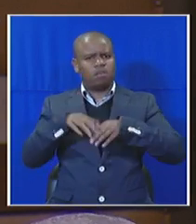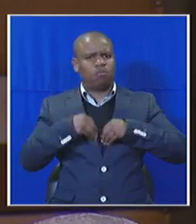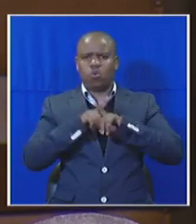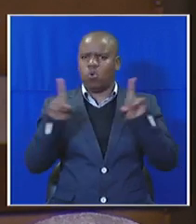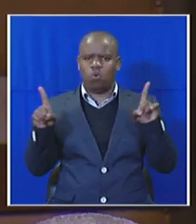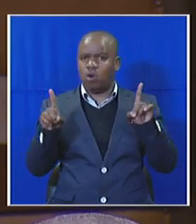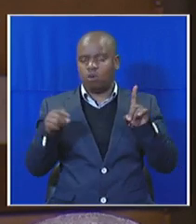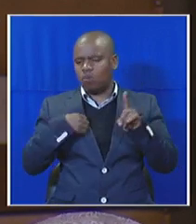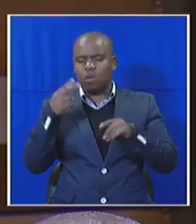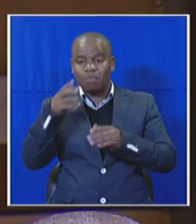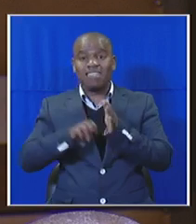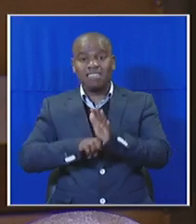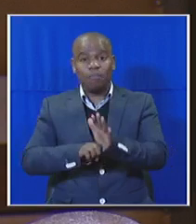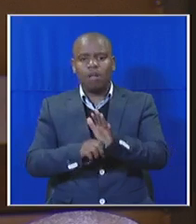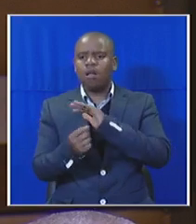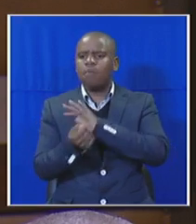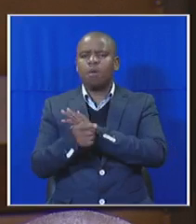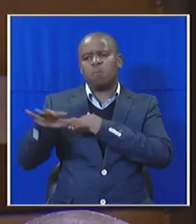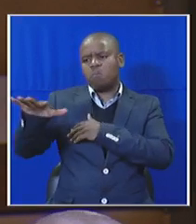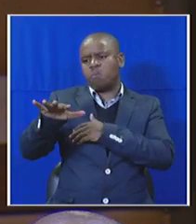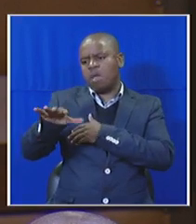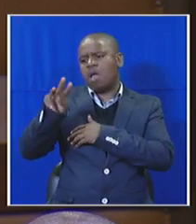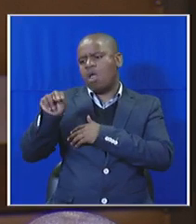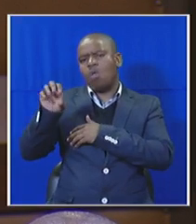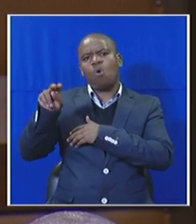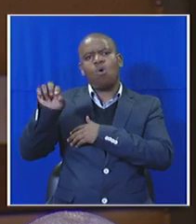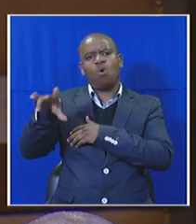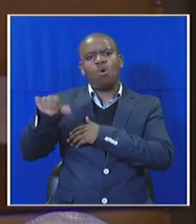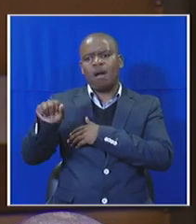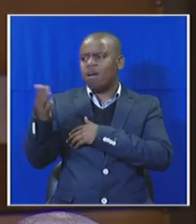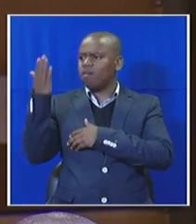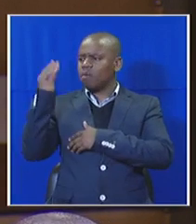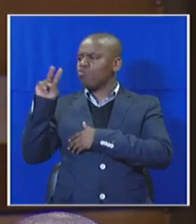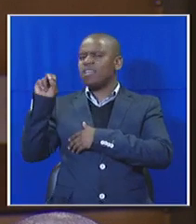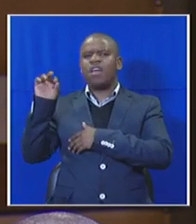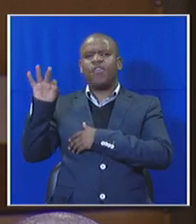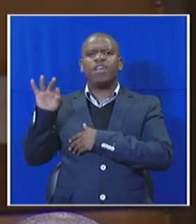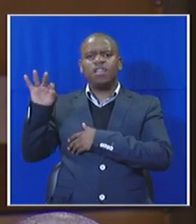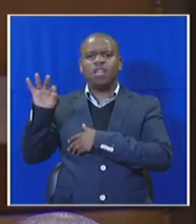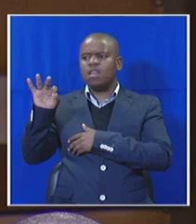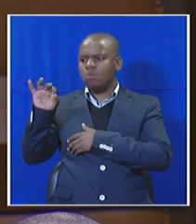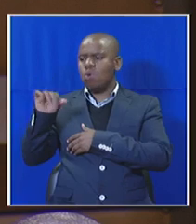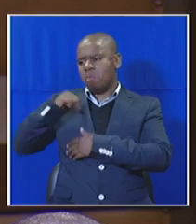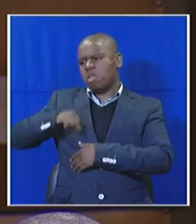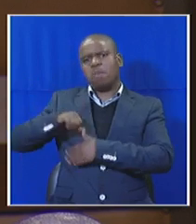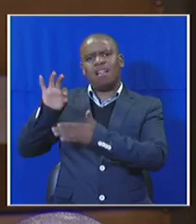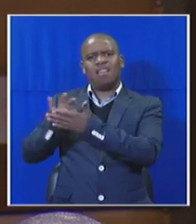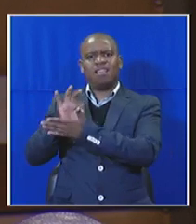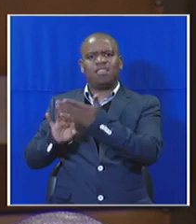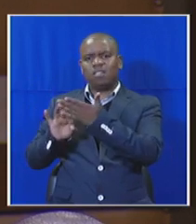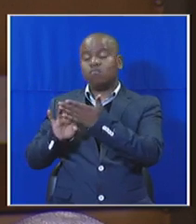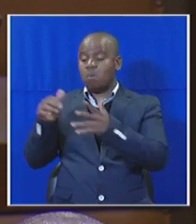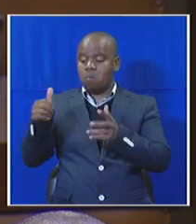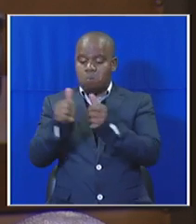and partisanship occurred in Nongom in my area in 2013 during a by-election where a